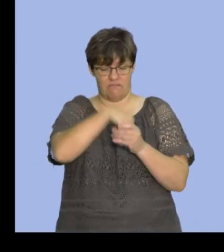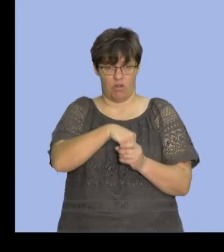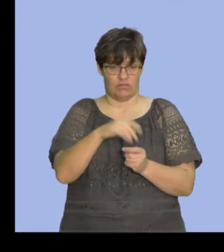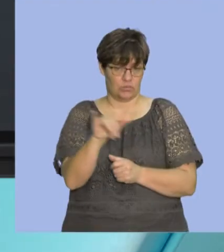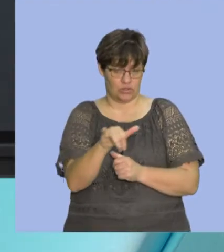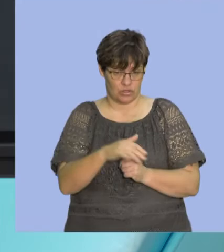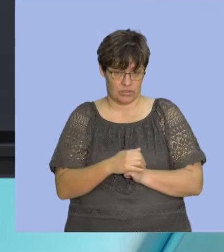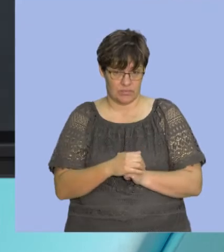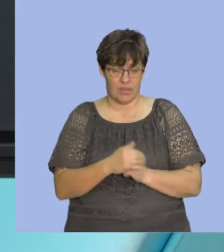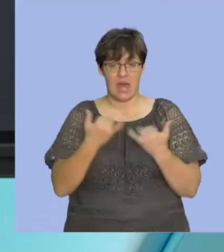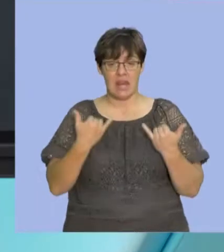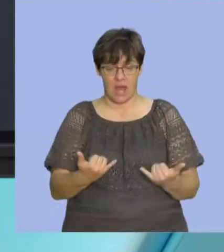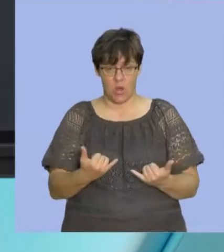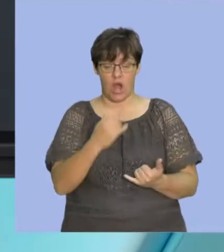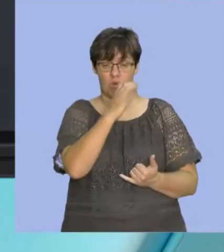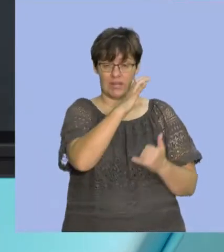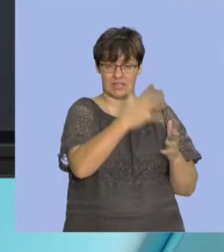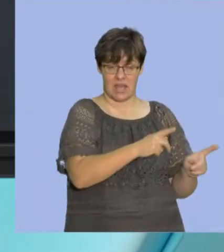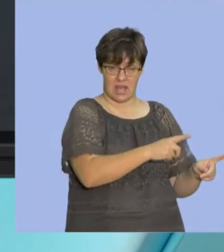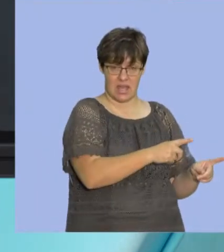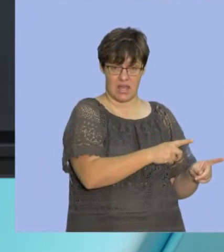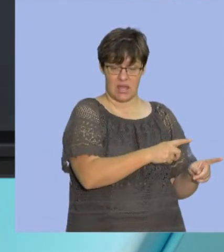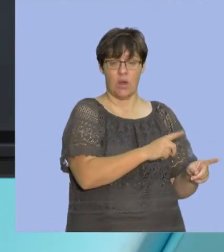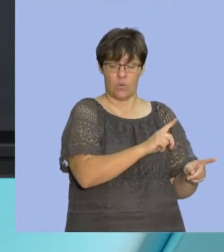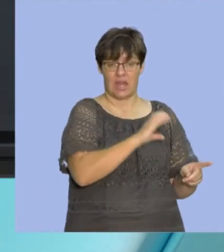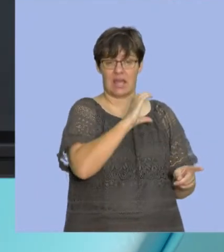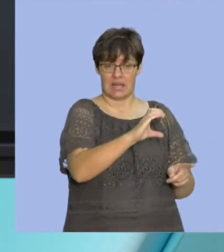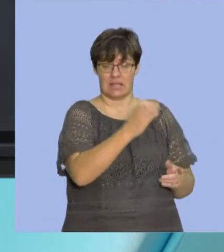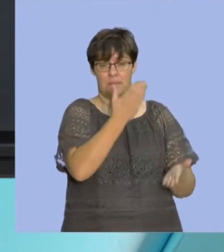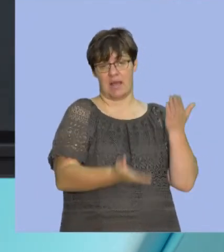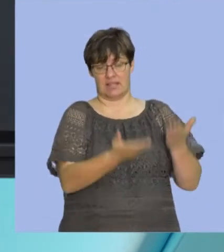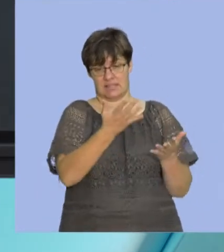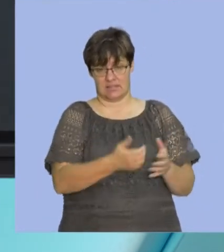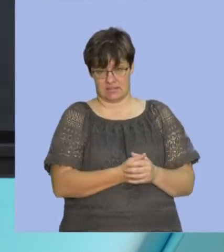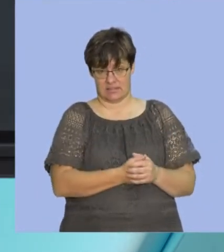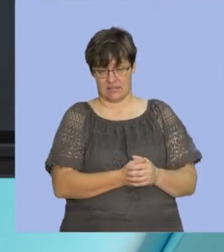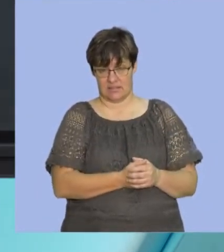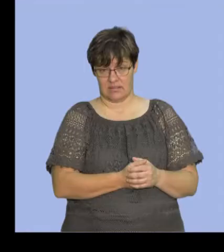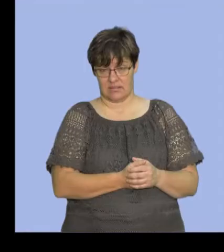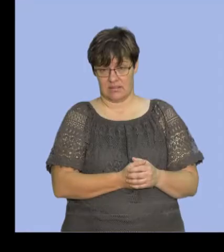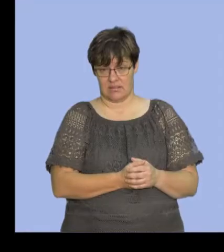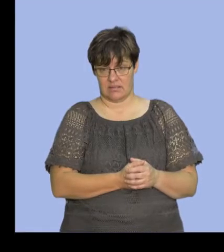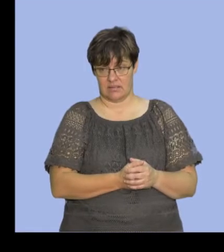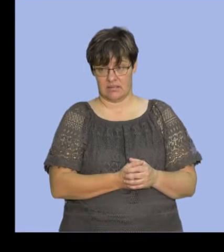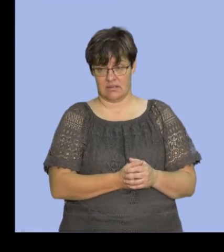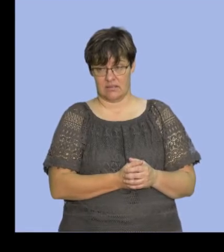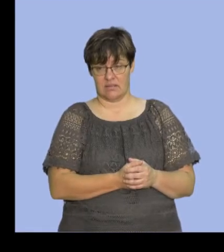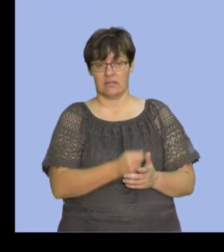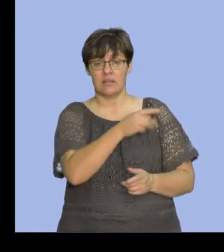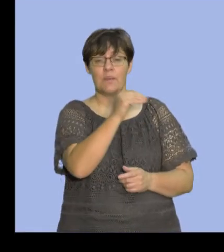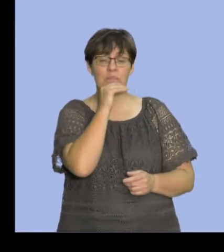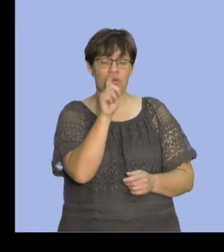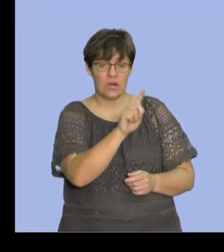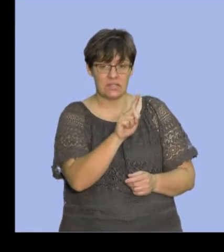are transferring a creditor with a credit balance. Obviously, guys, this would